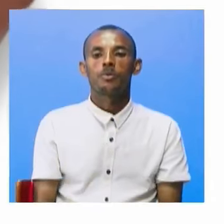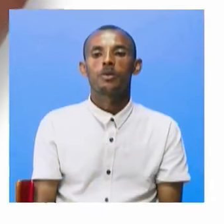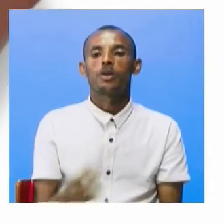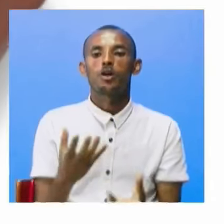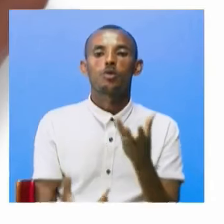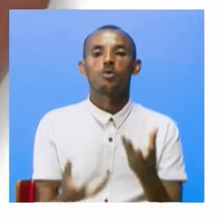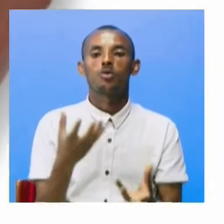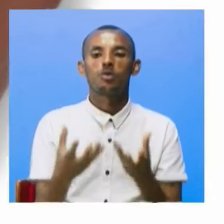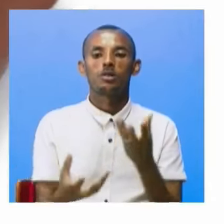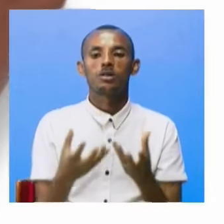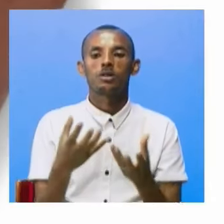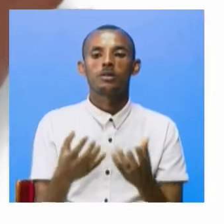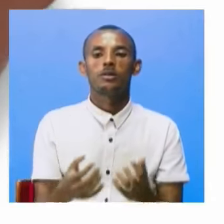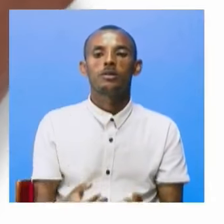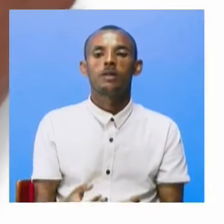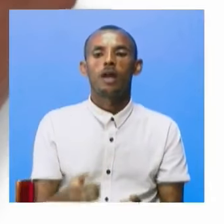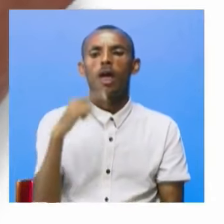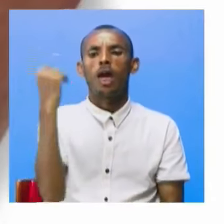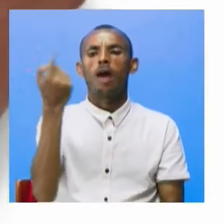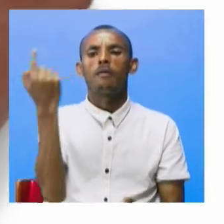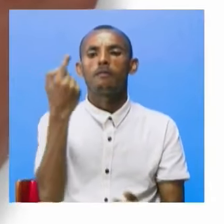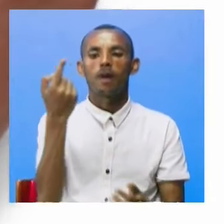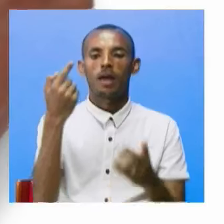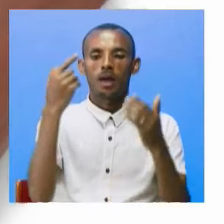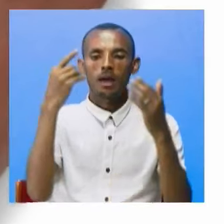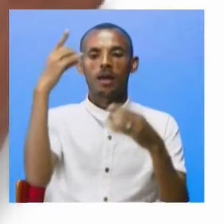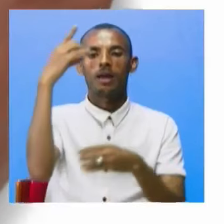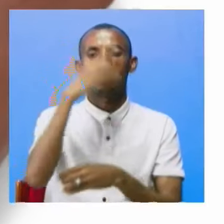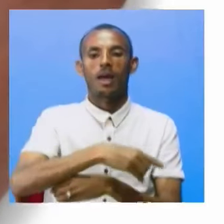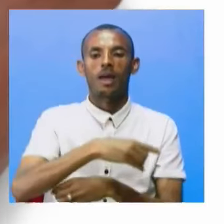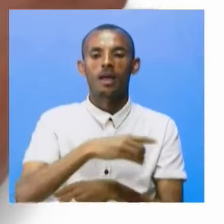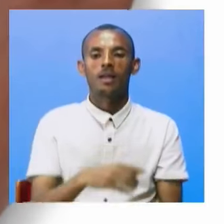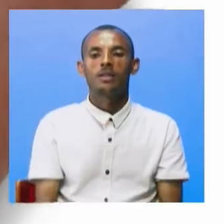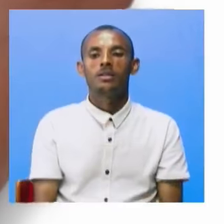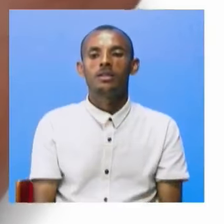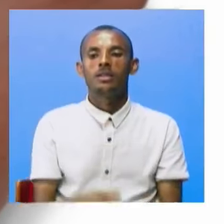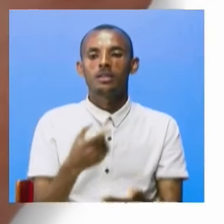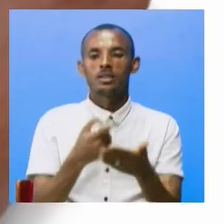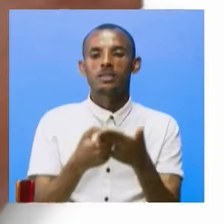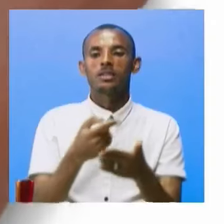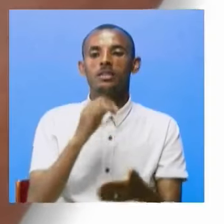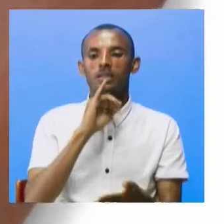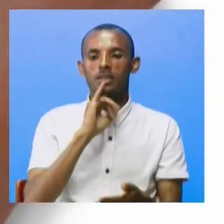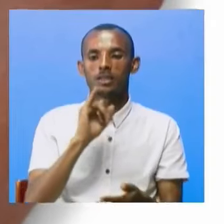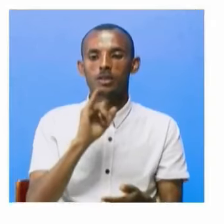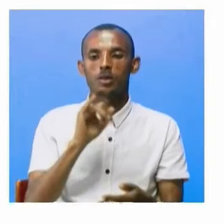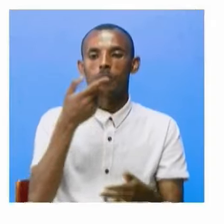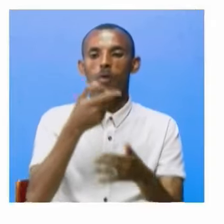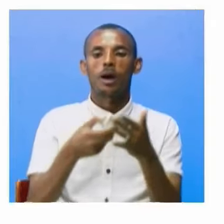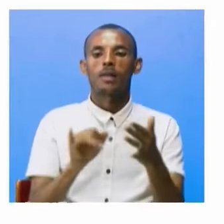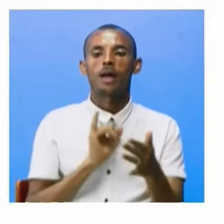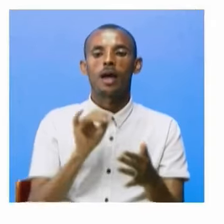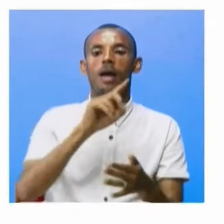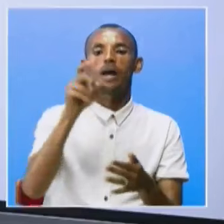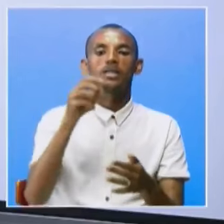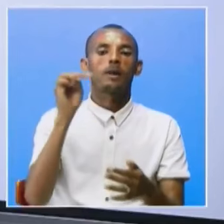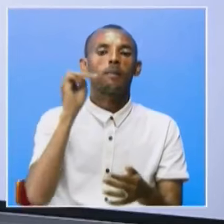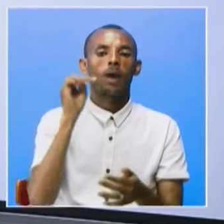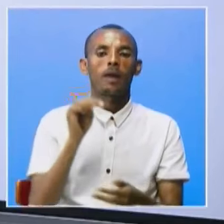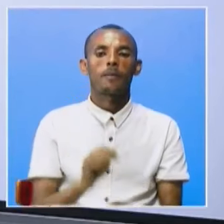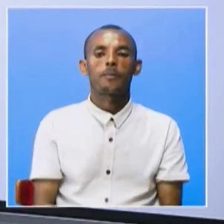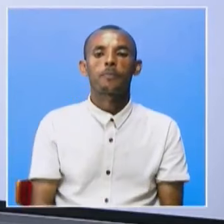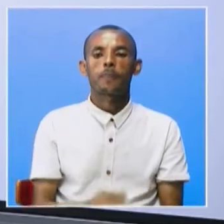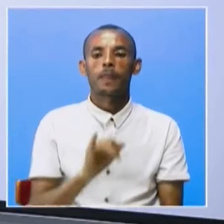cook every day? This is what I asked to Mary, right?